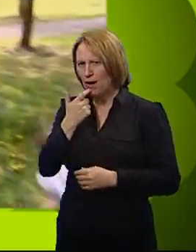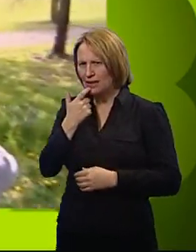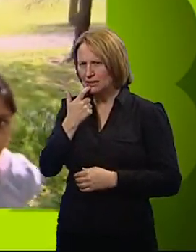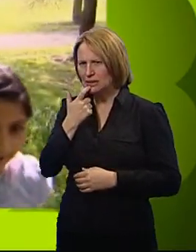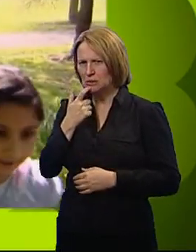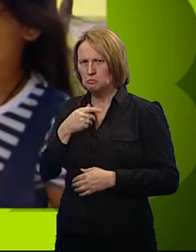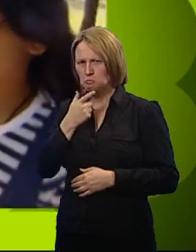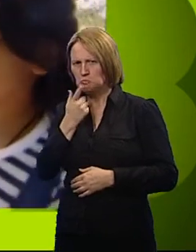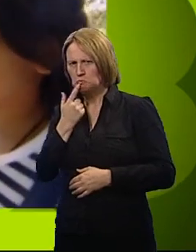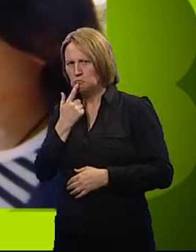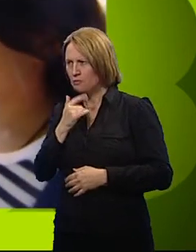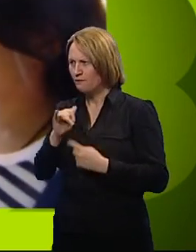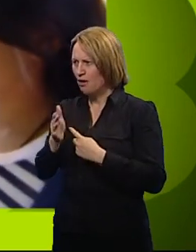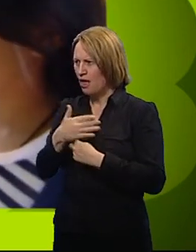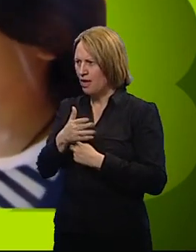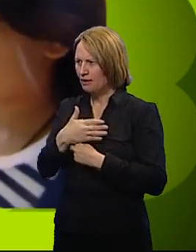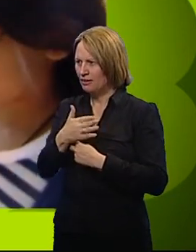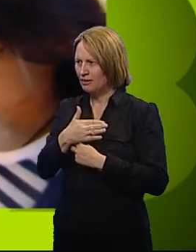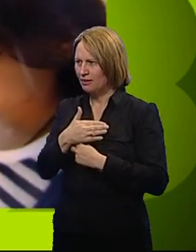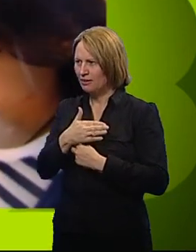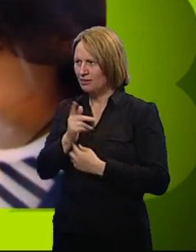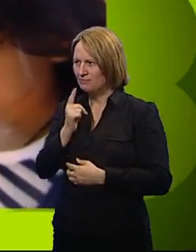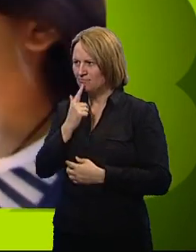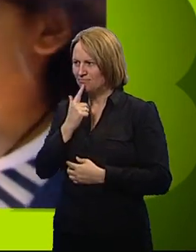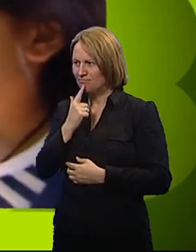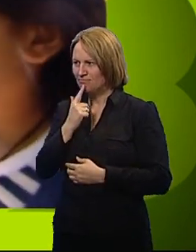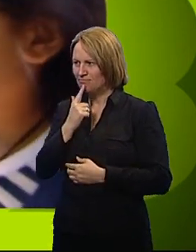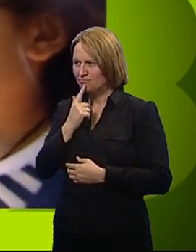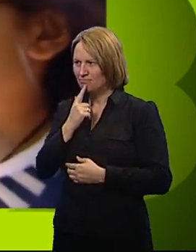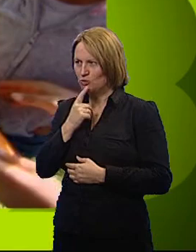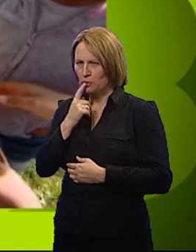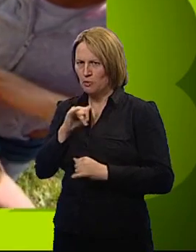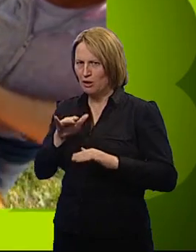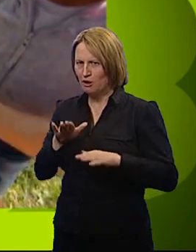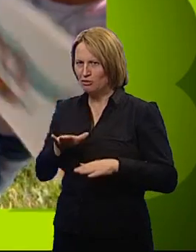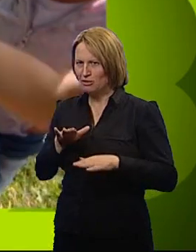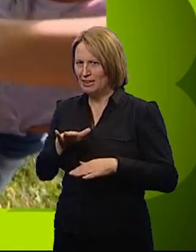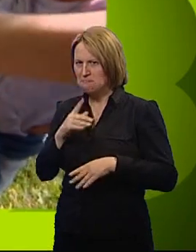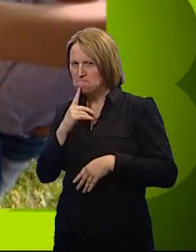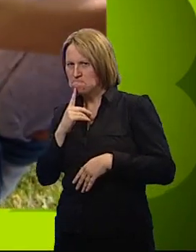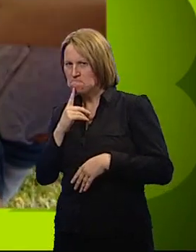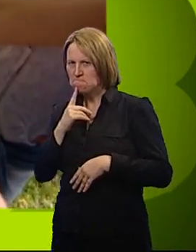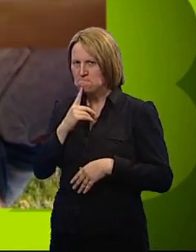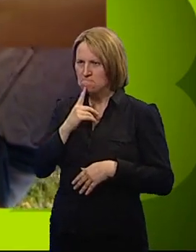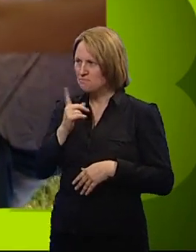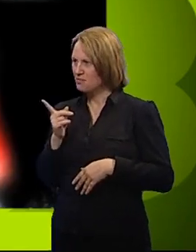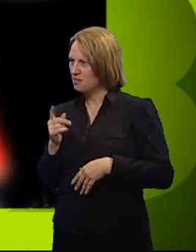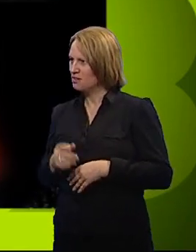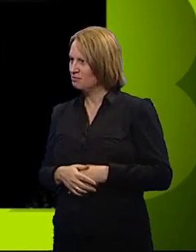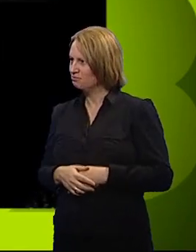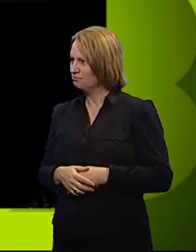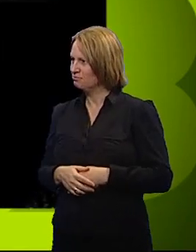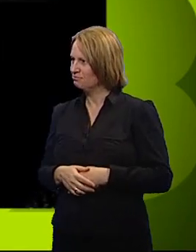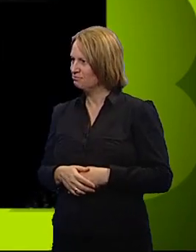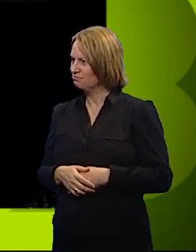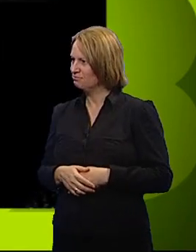white, that's white. Colours of a flag? No. Could be. That's right, but of which country?